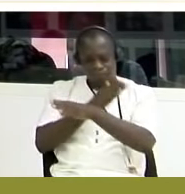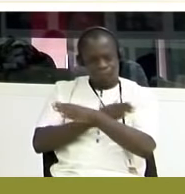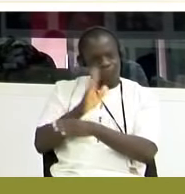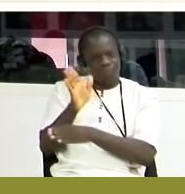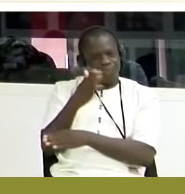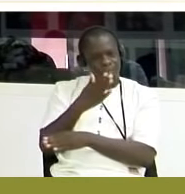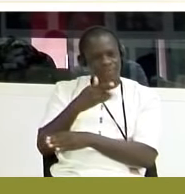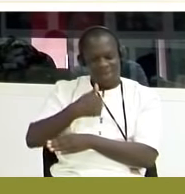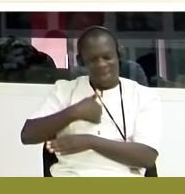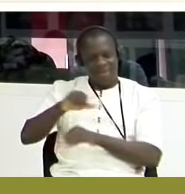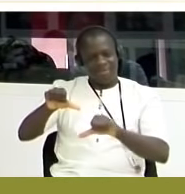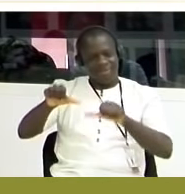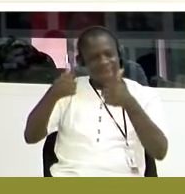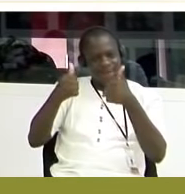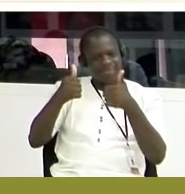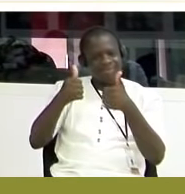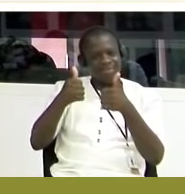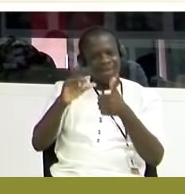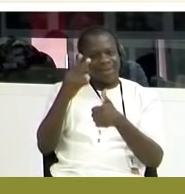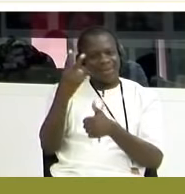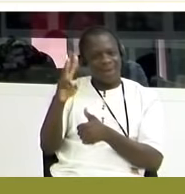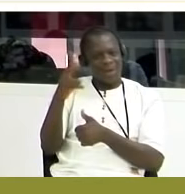the second badge of commando